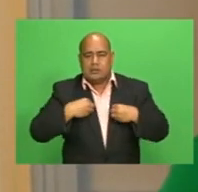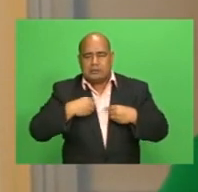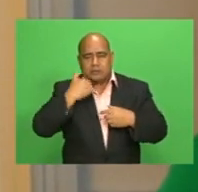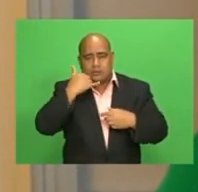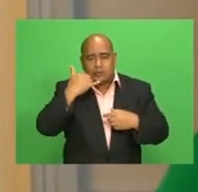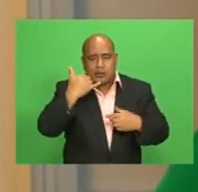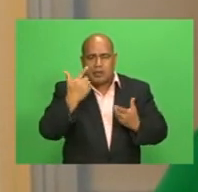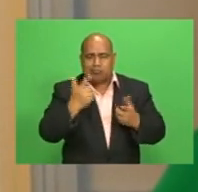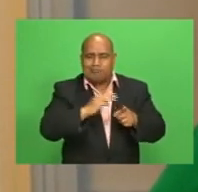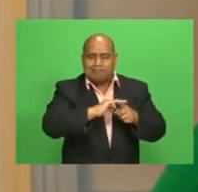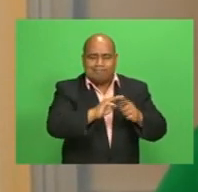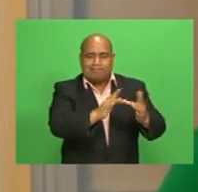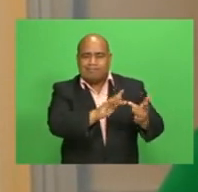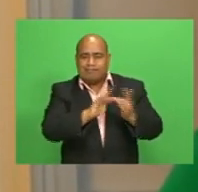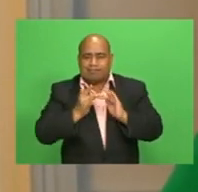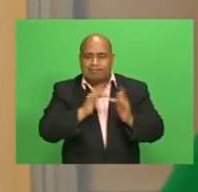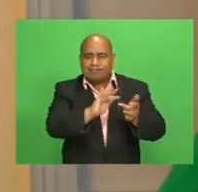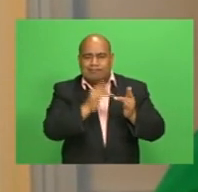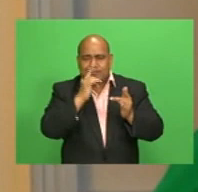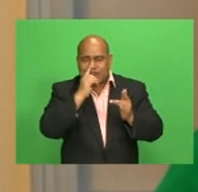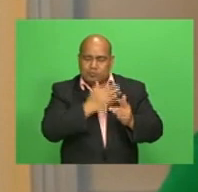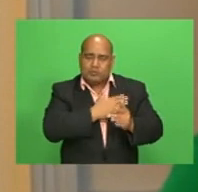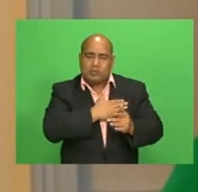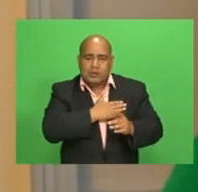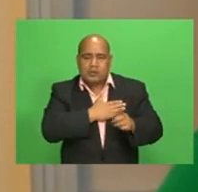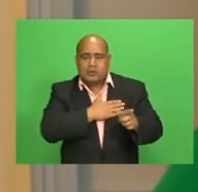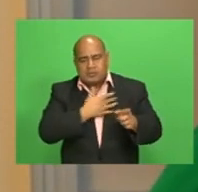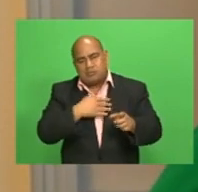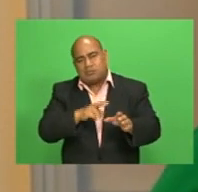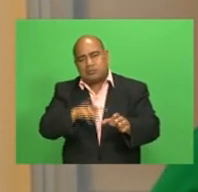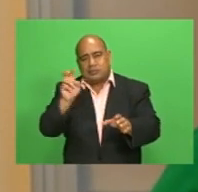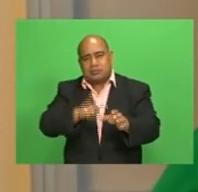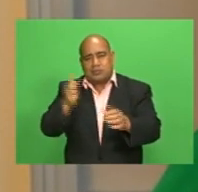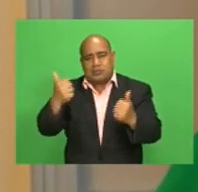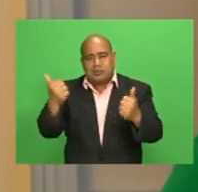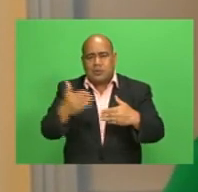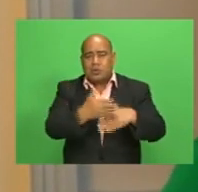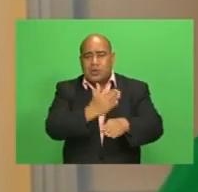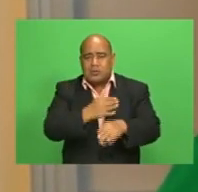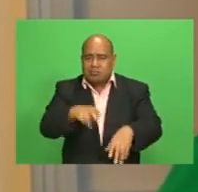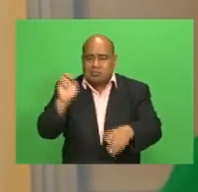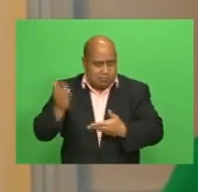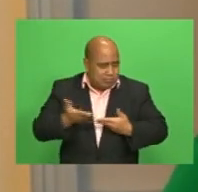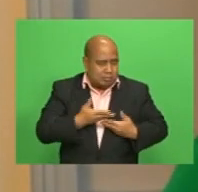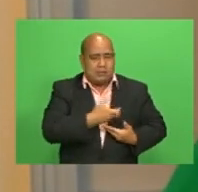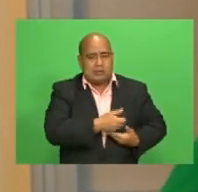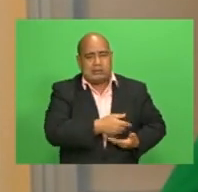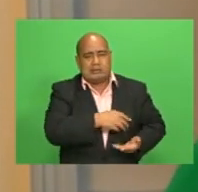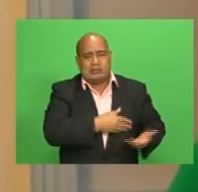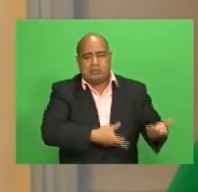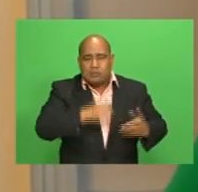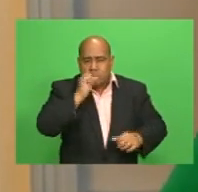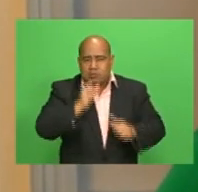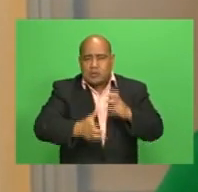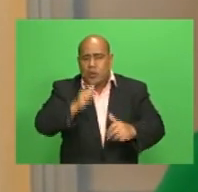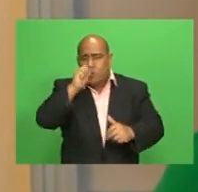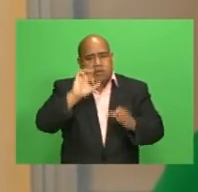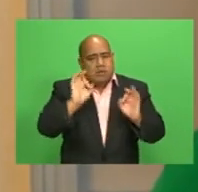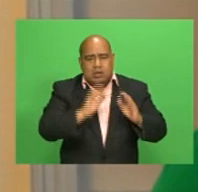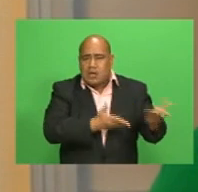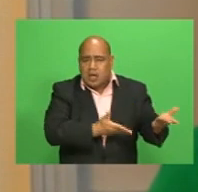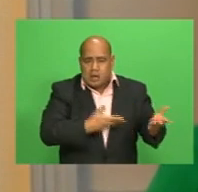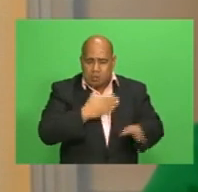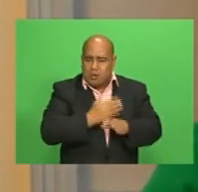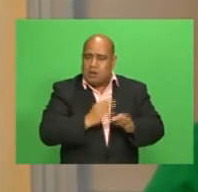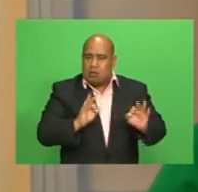people who are laid off from work, who have babies, they don't have milk, they don't have food, they don't have diapers. So